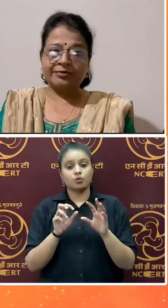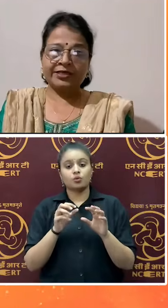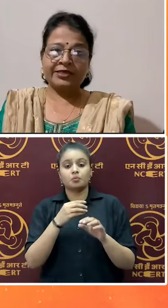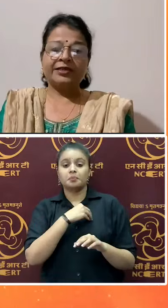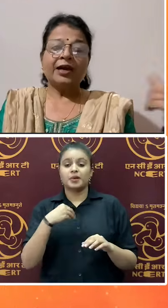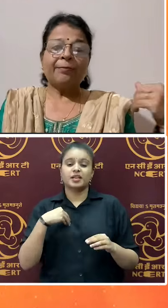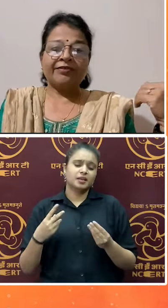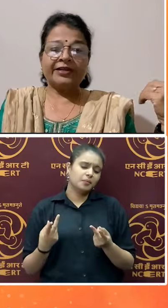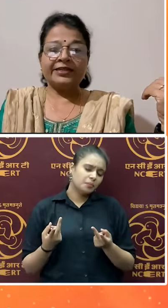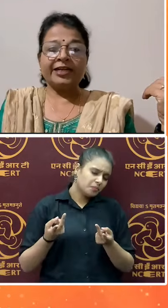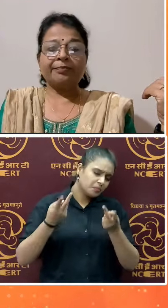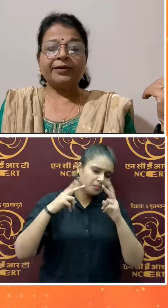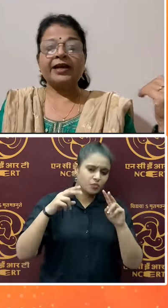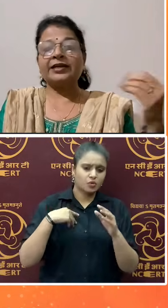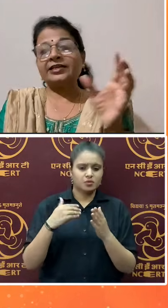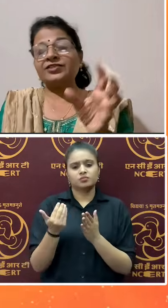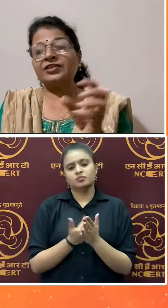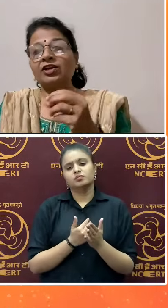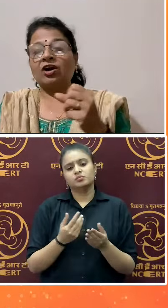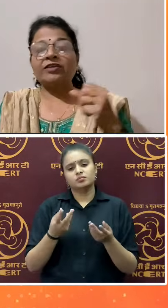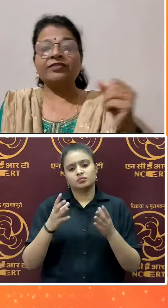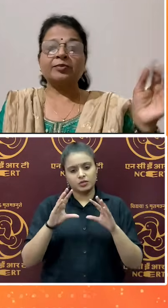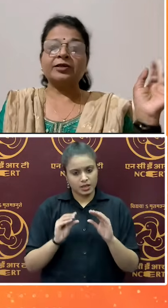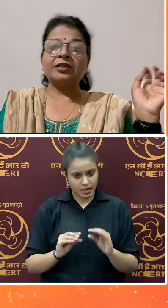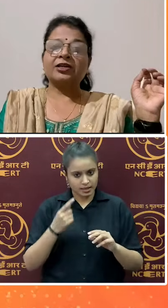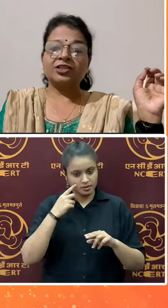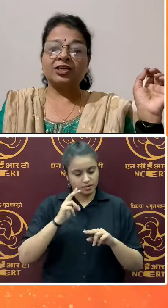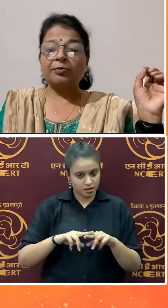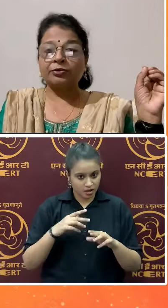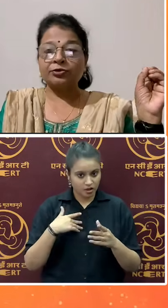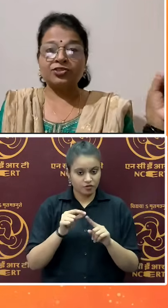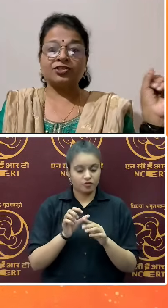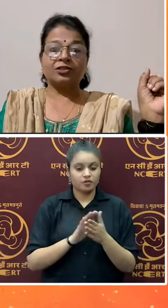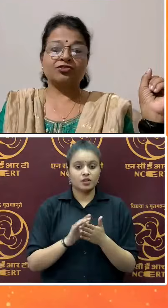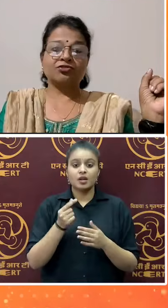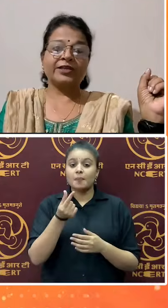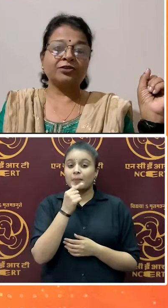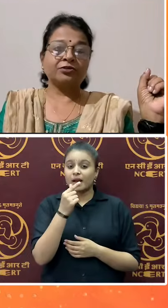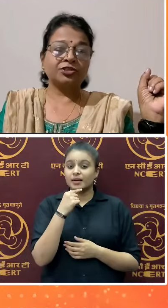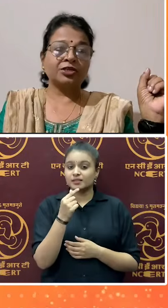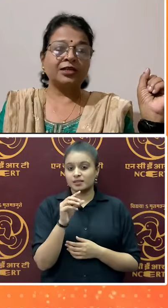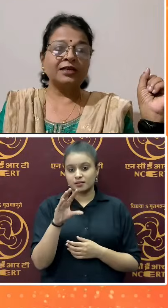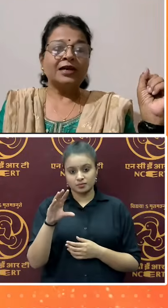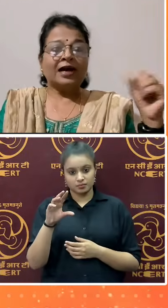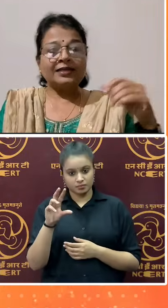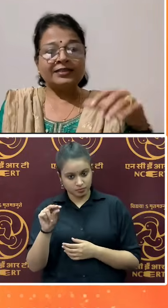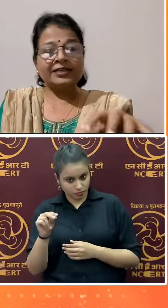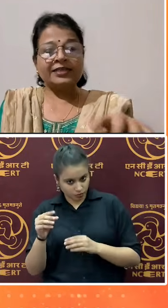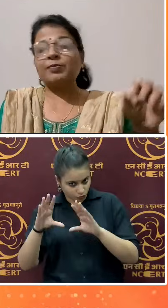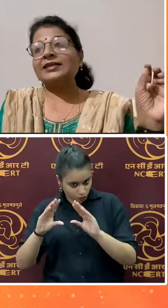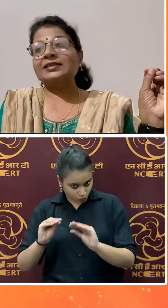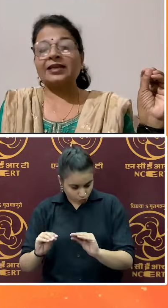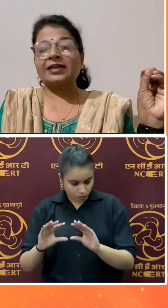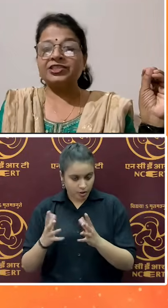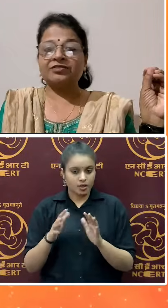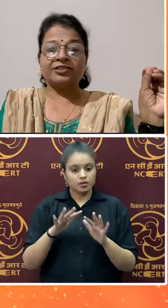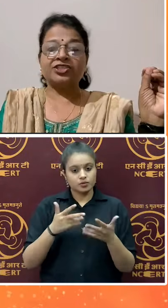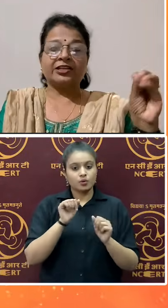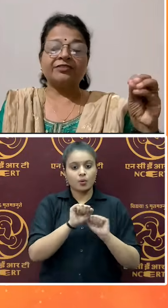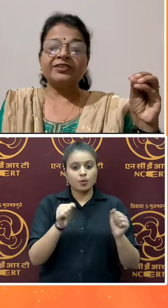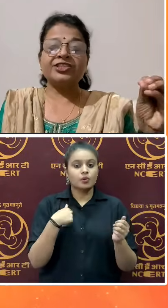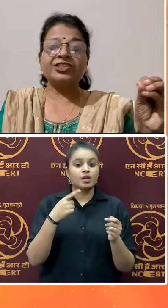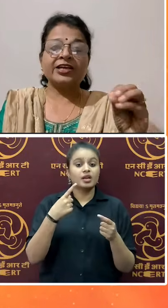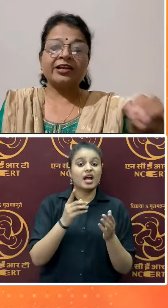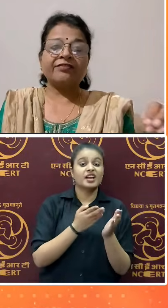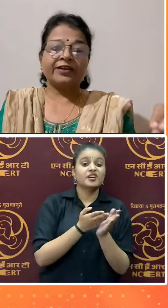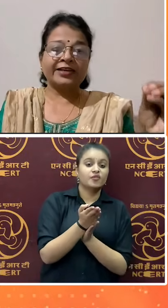over-medicalization can be prevented. Prioritizing non-pharmacological approaches is also very crucial, and then respecting the rights of the